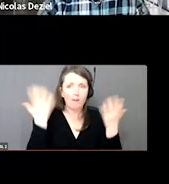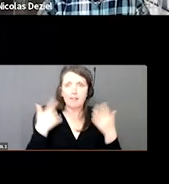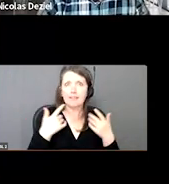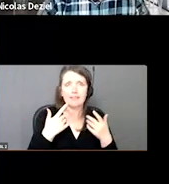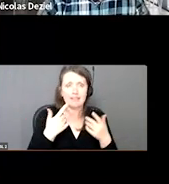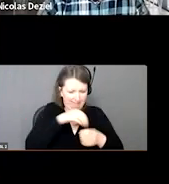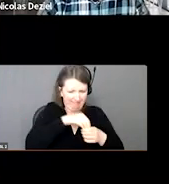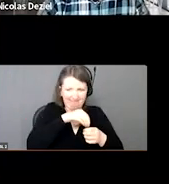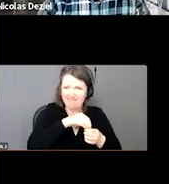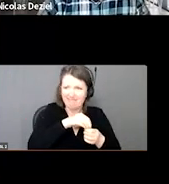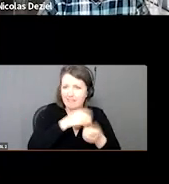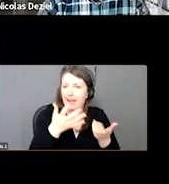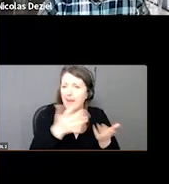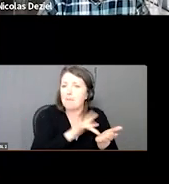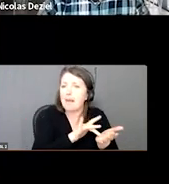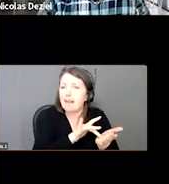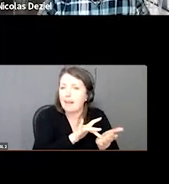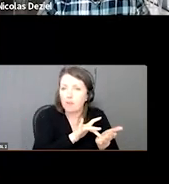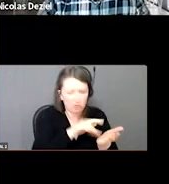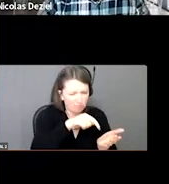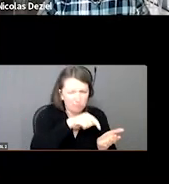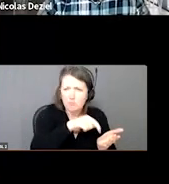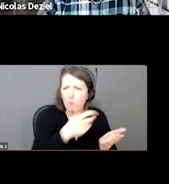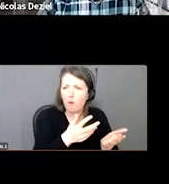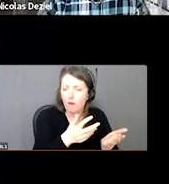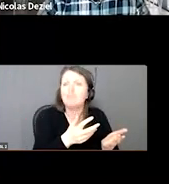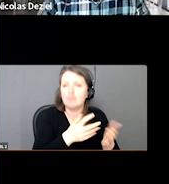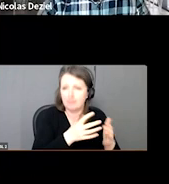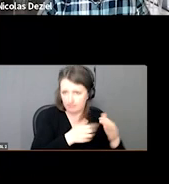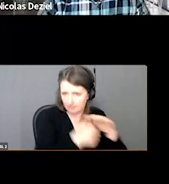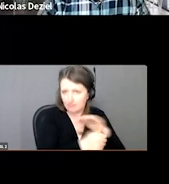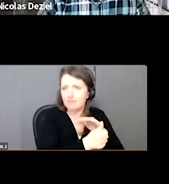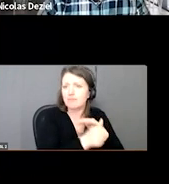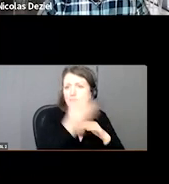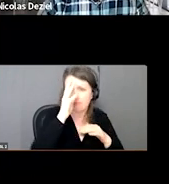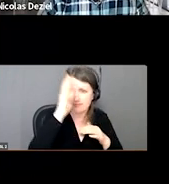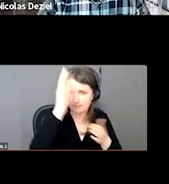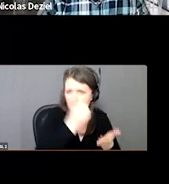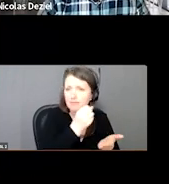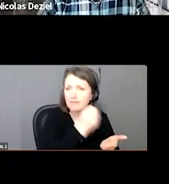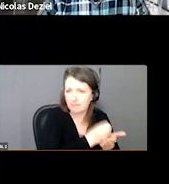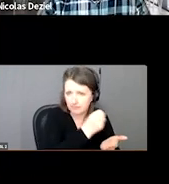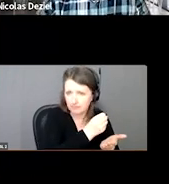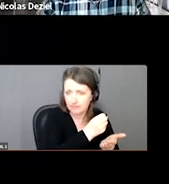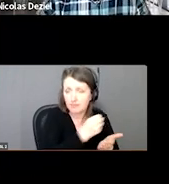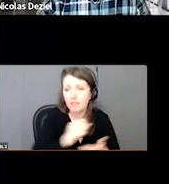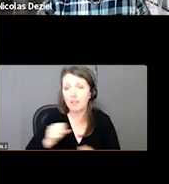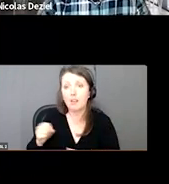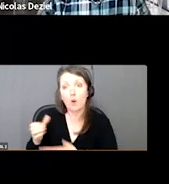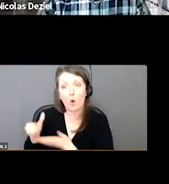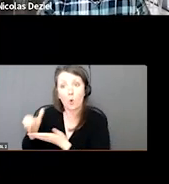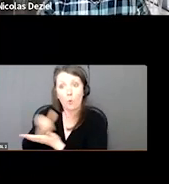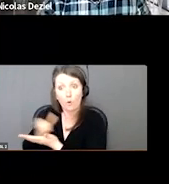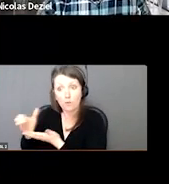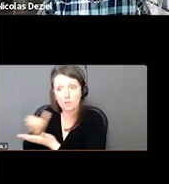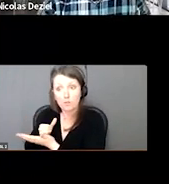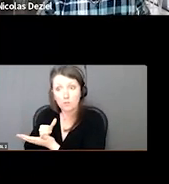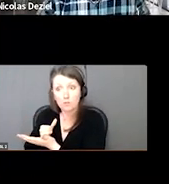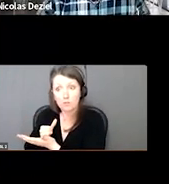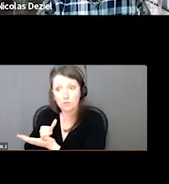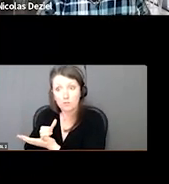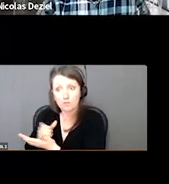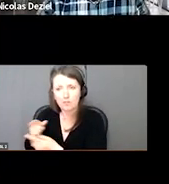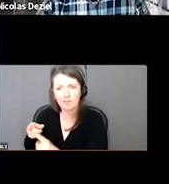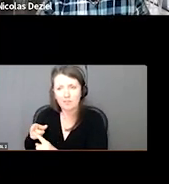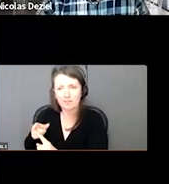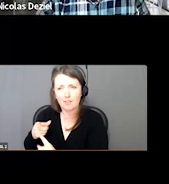a digital course doesn't meet such criteria, because it's not a product of a machine or made by hand, although